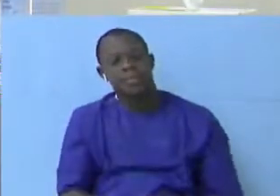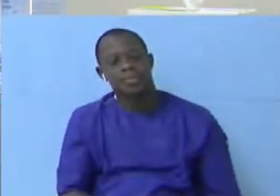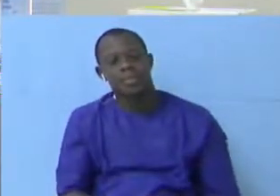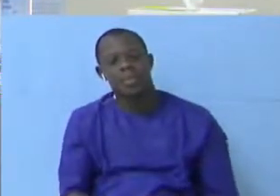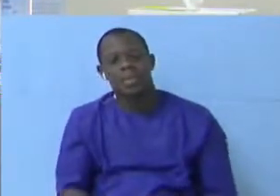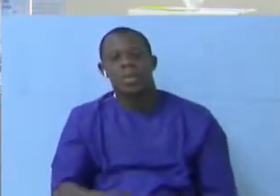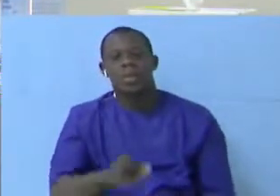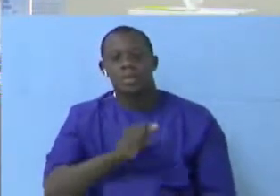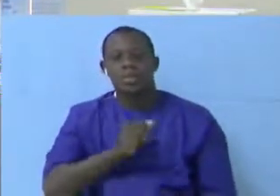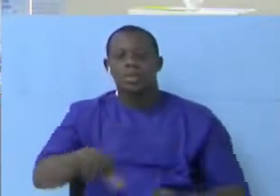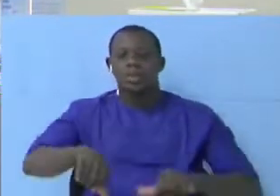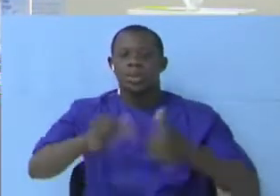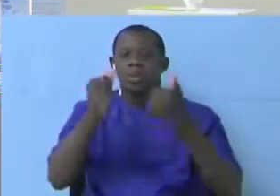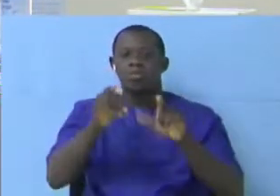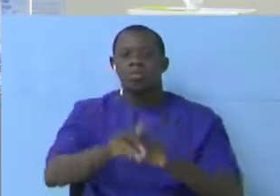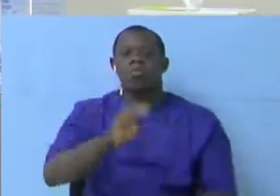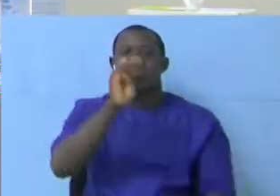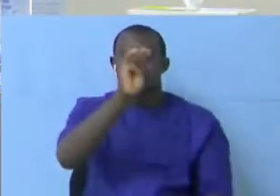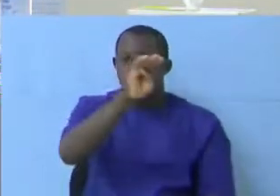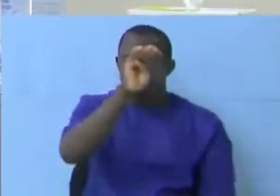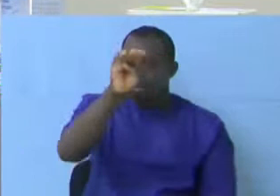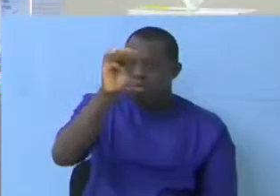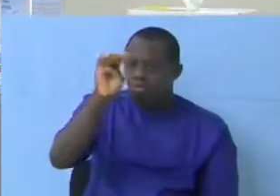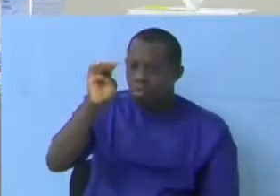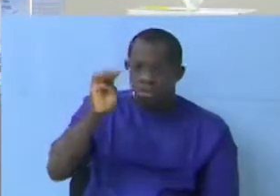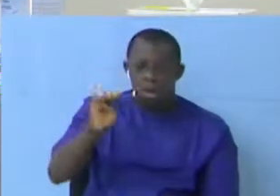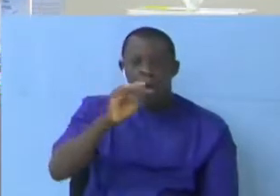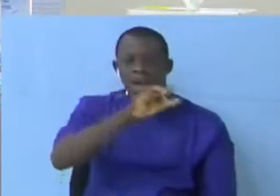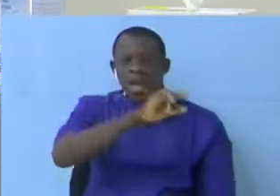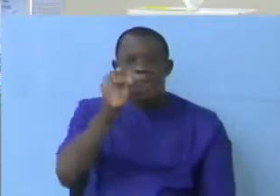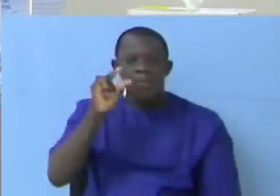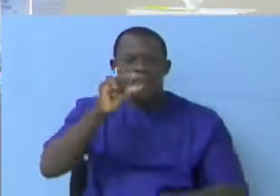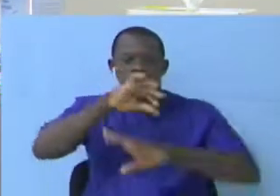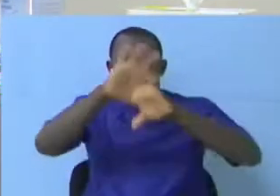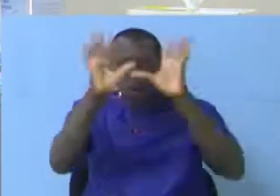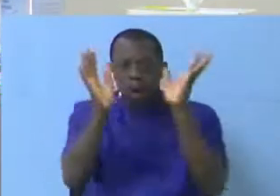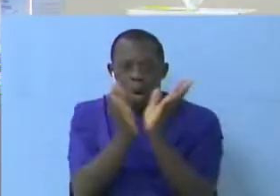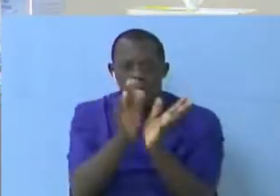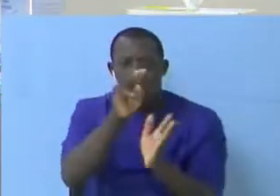He started naming all the NIA officers who were jailed there. And